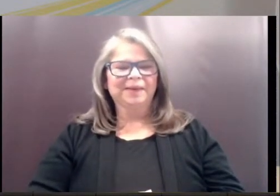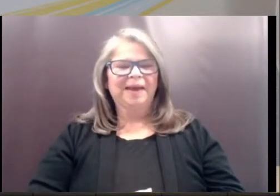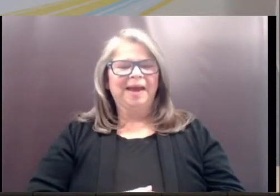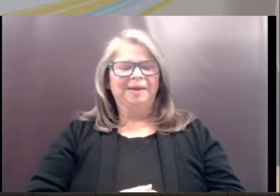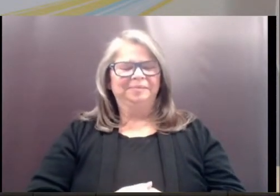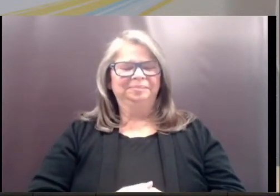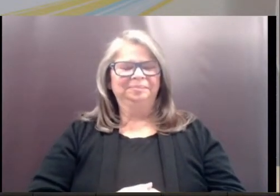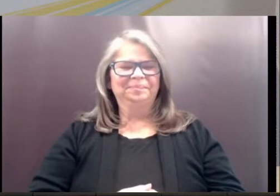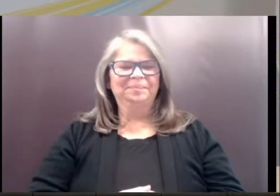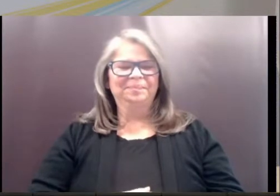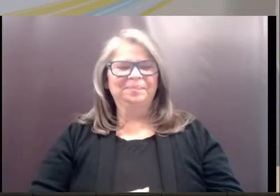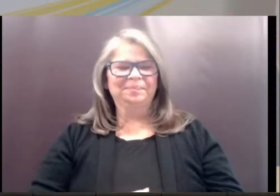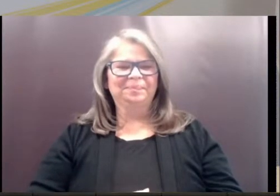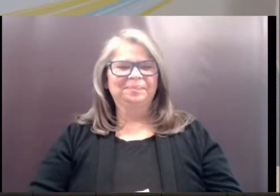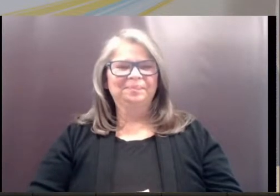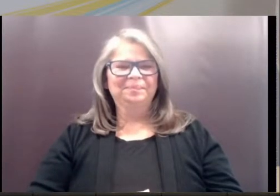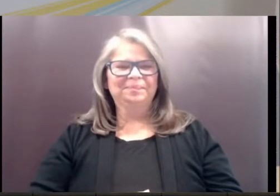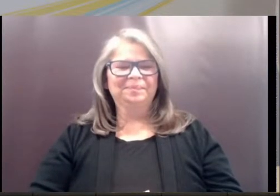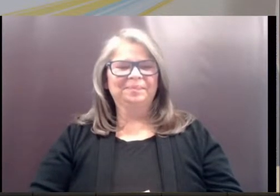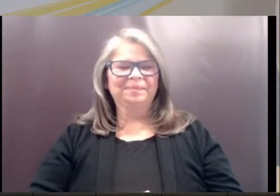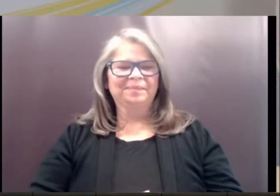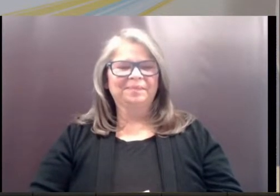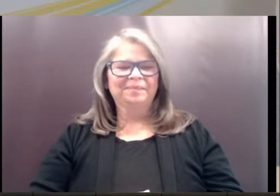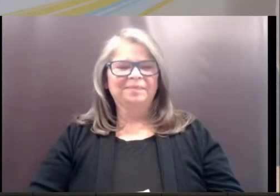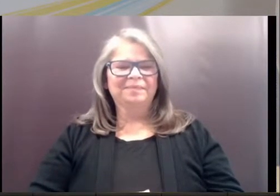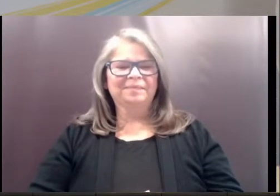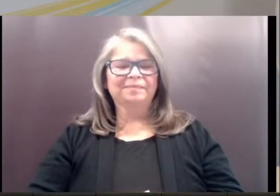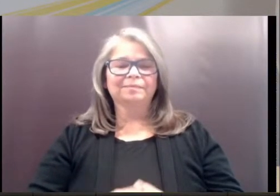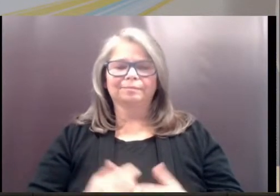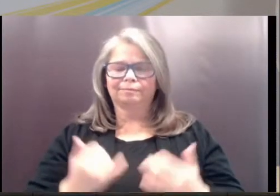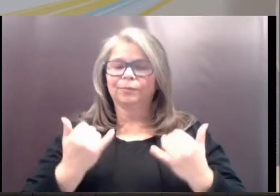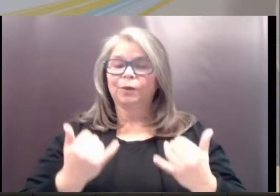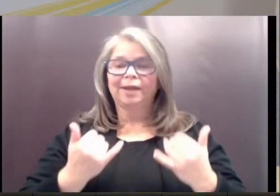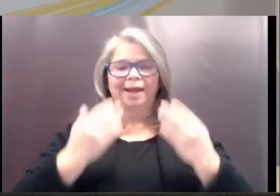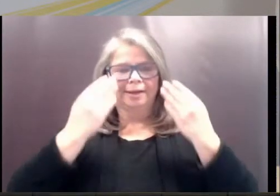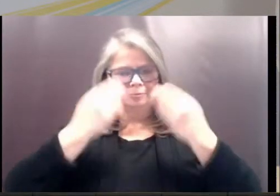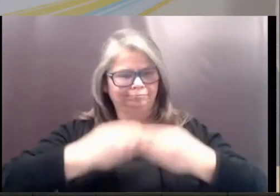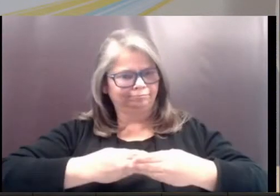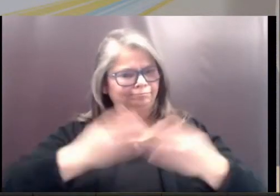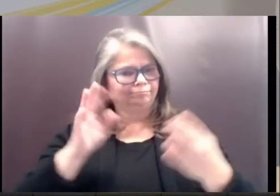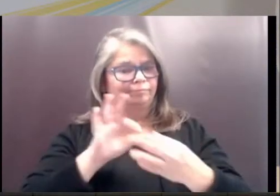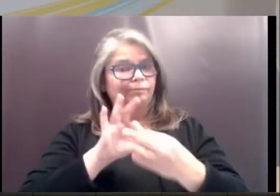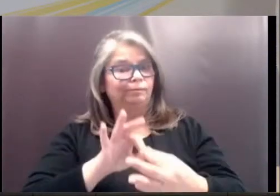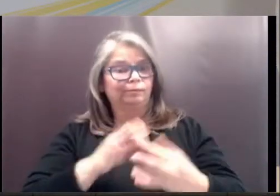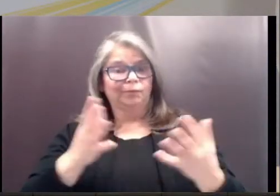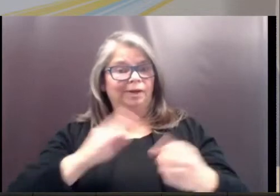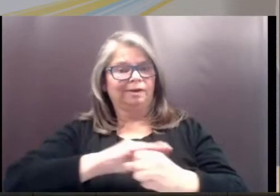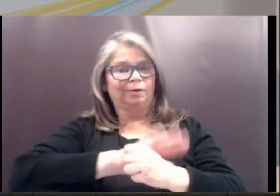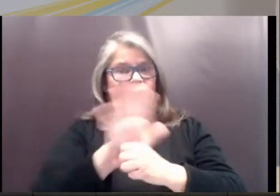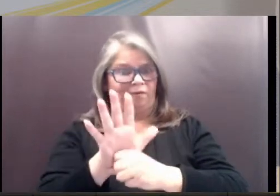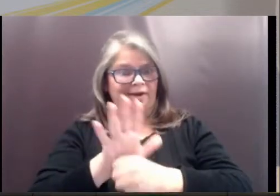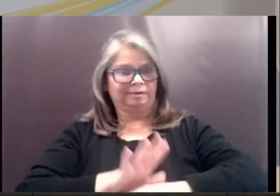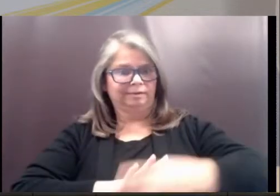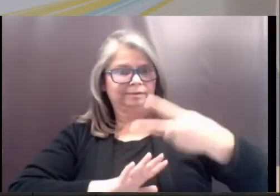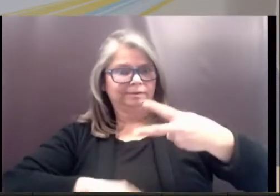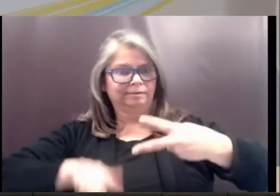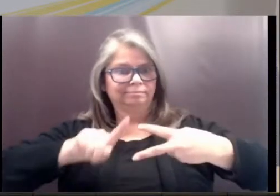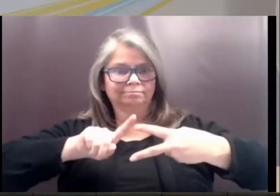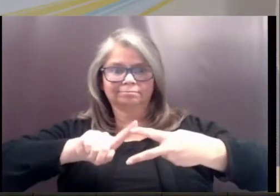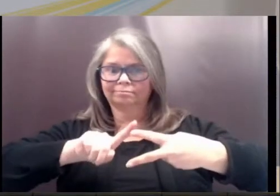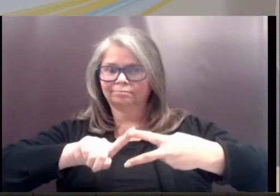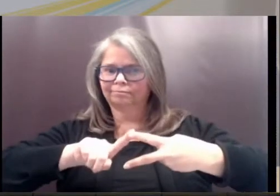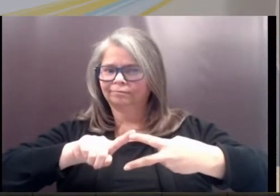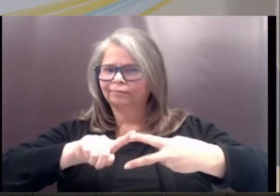Today I will give an update on COVID-19, including some questions and clarifications around